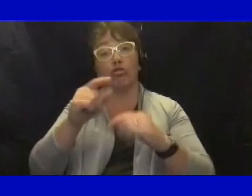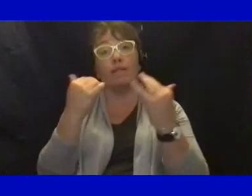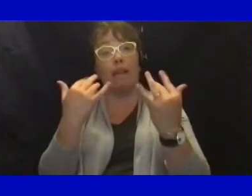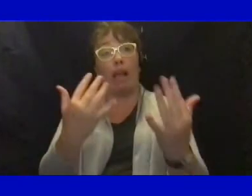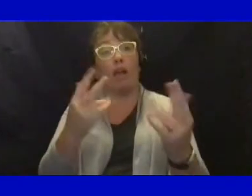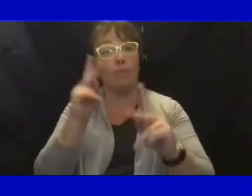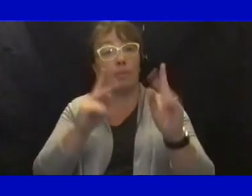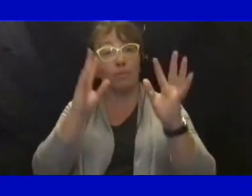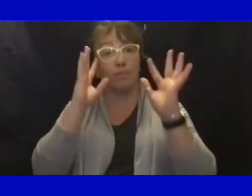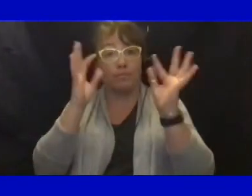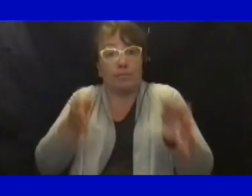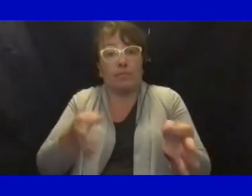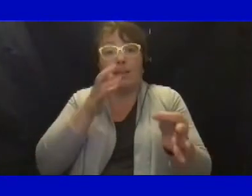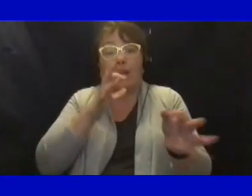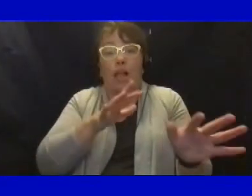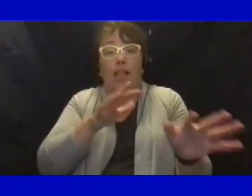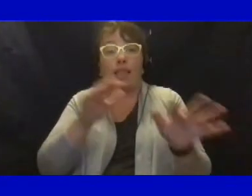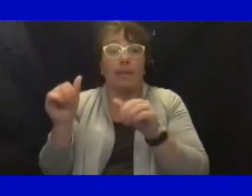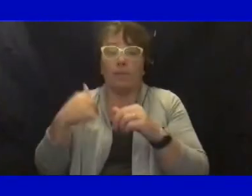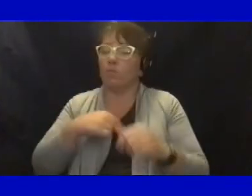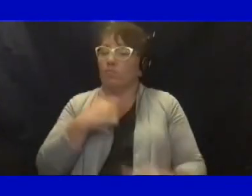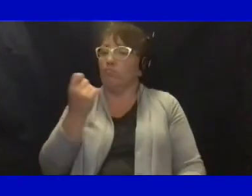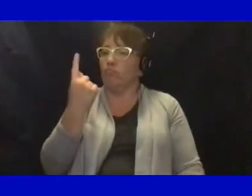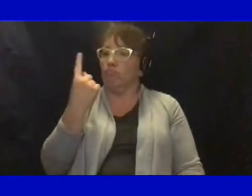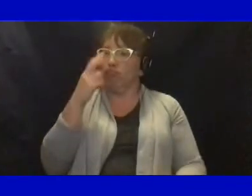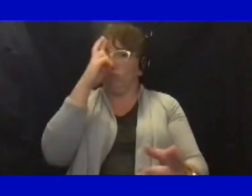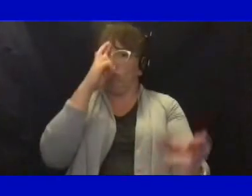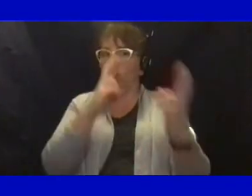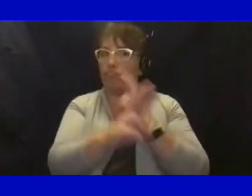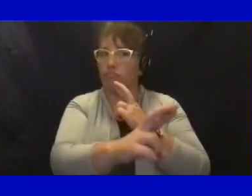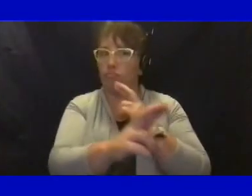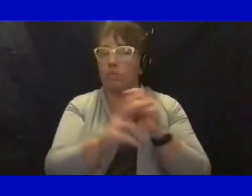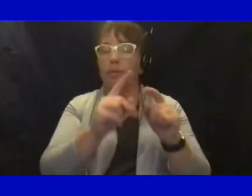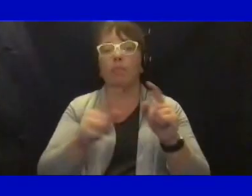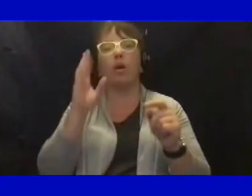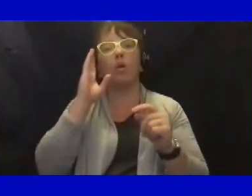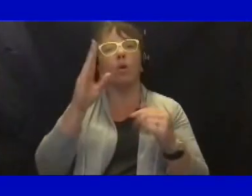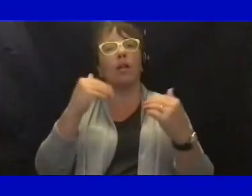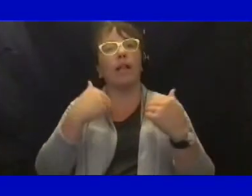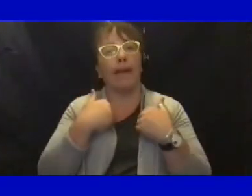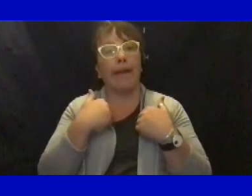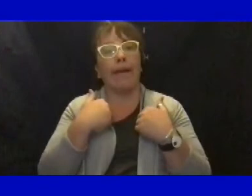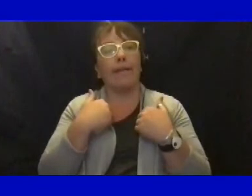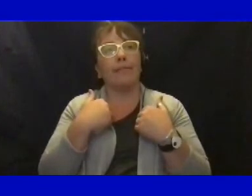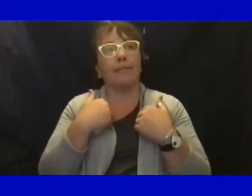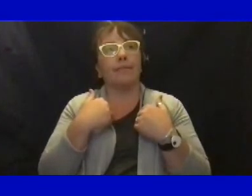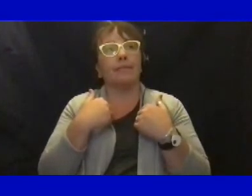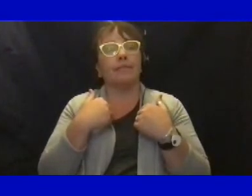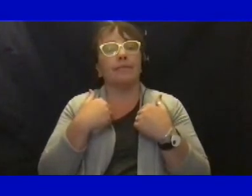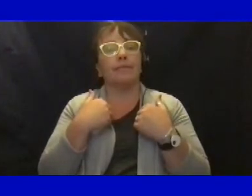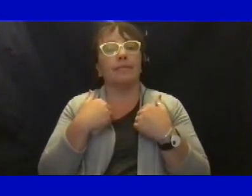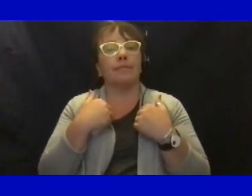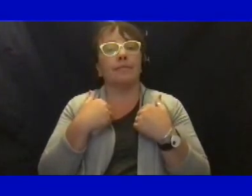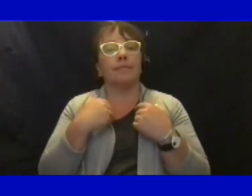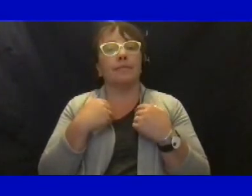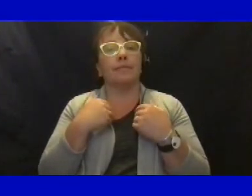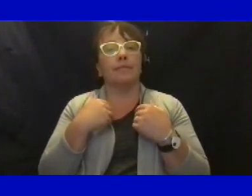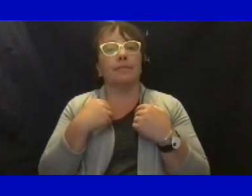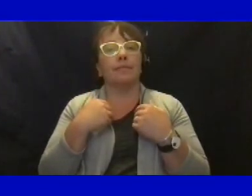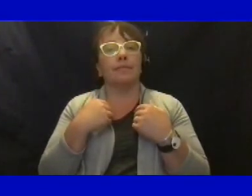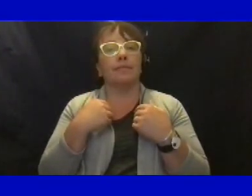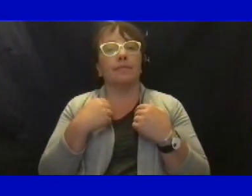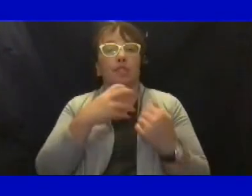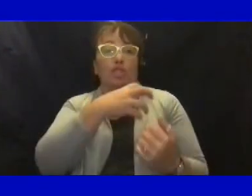understand that. That's why we will have a mobile field force ready in each zone. They'll be providing security. We'll have deputy sheriffs out there